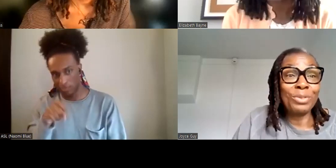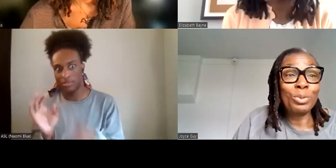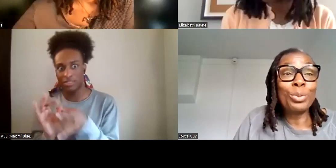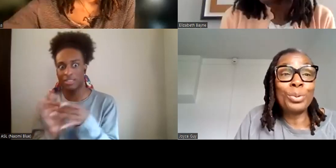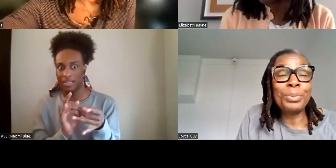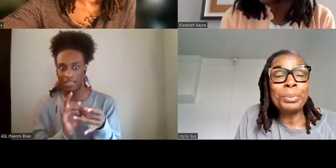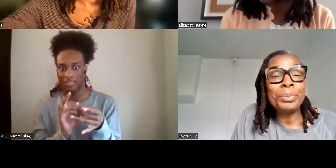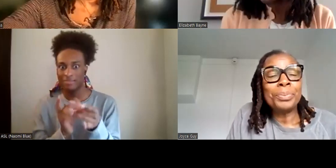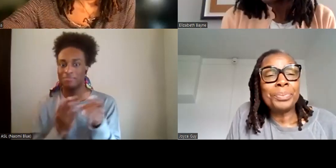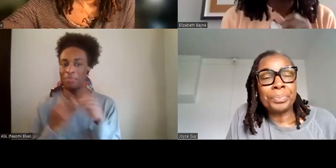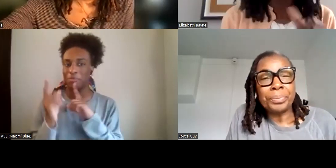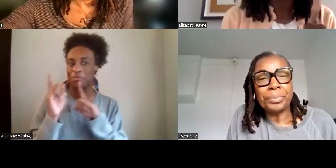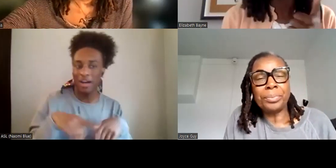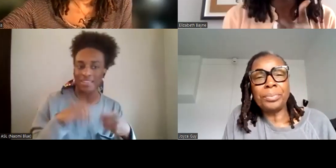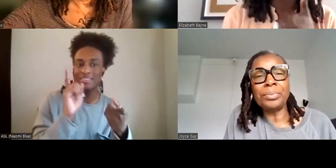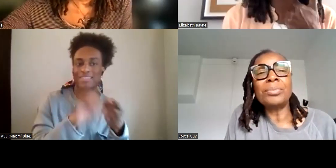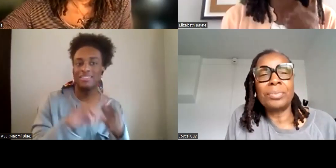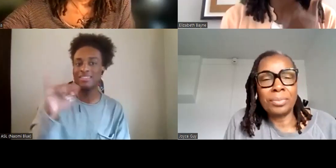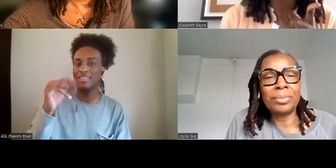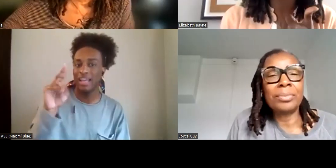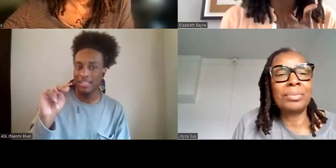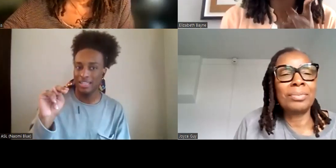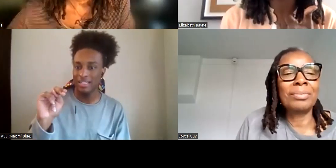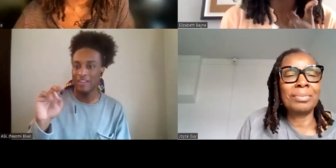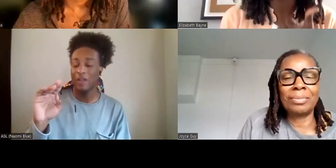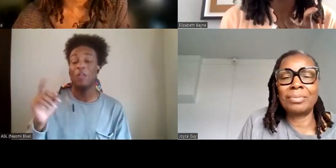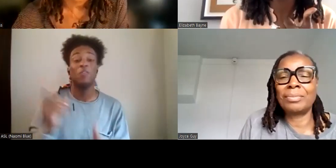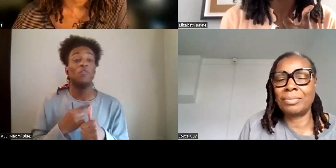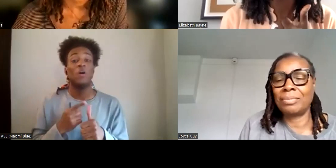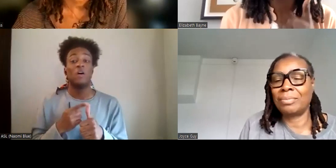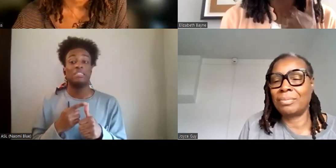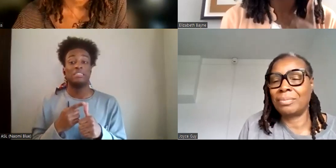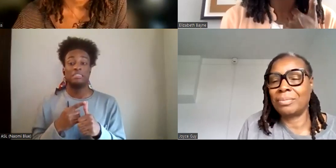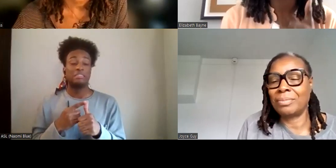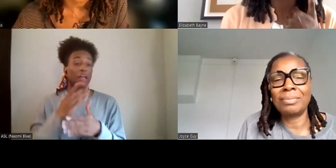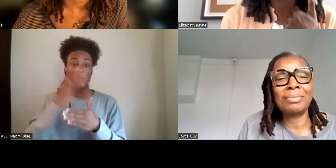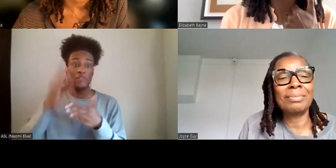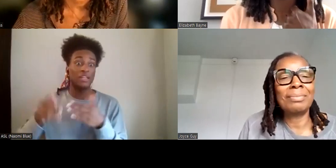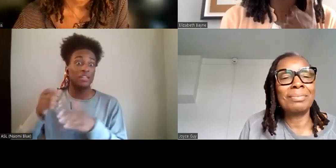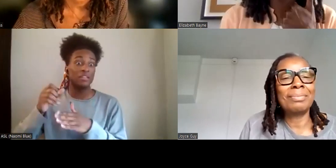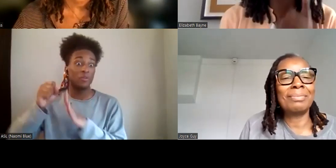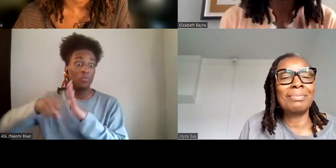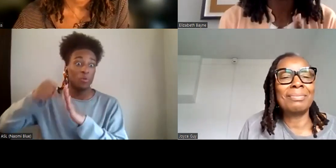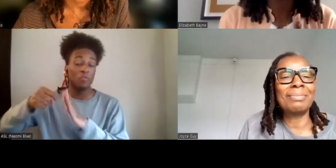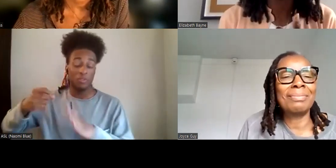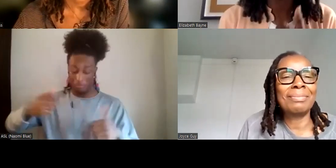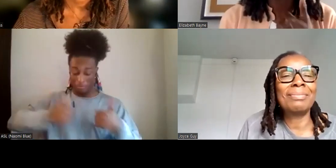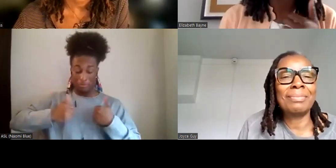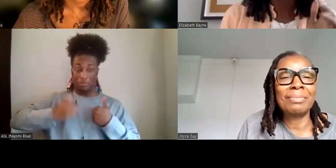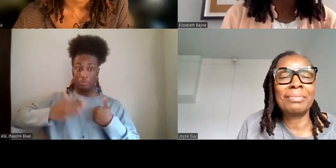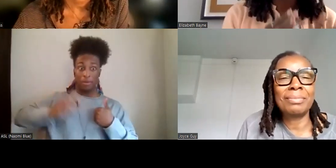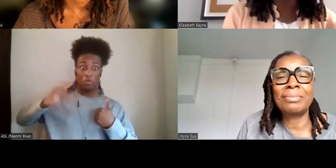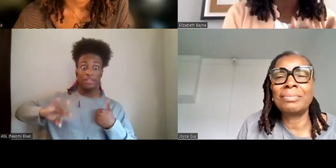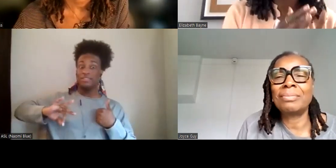to Jan with. First, I can't take credit for finishing the film. All of that is from the community.